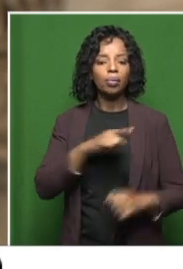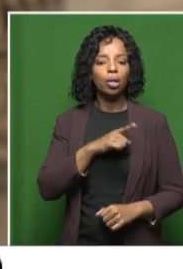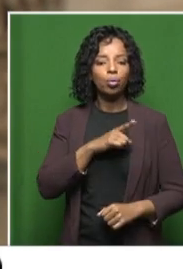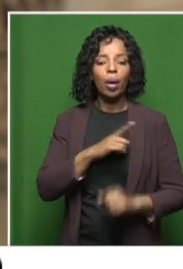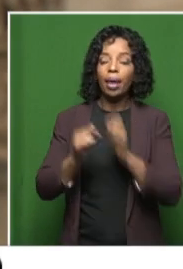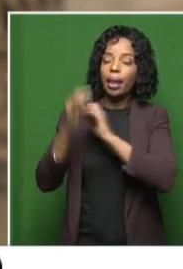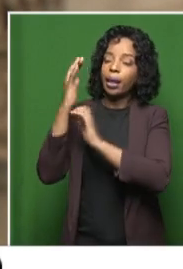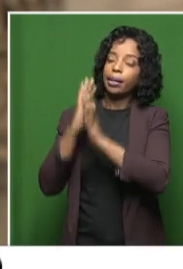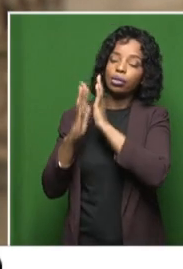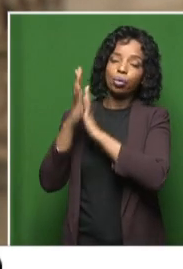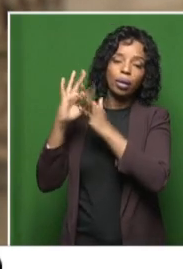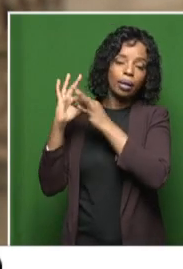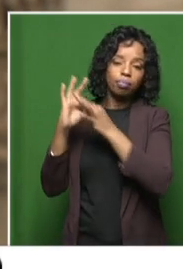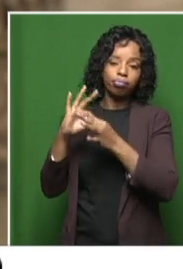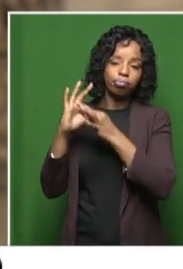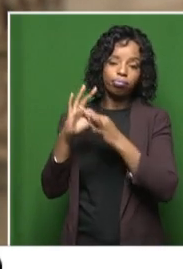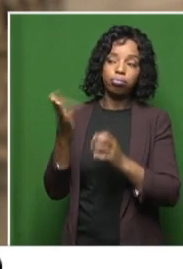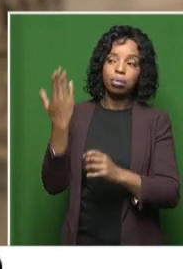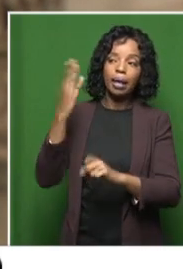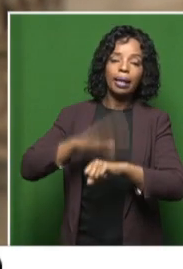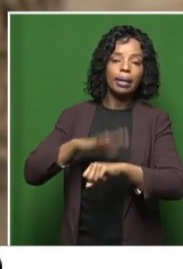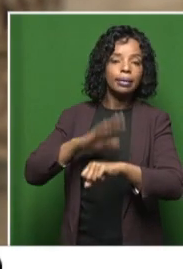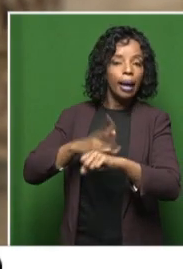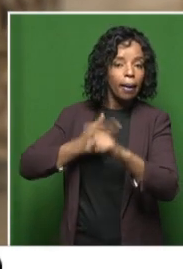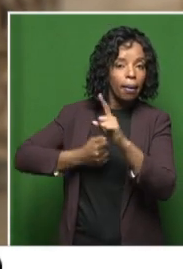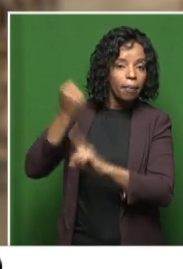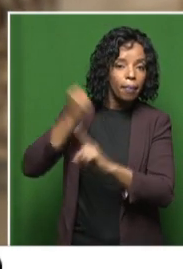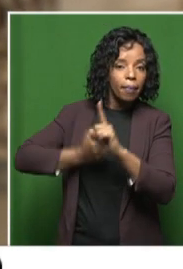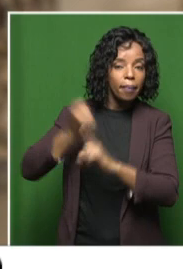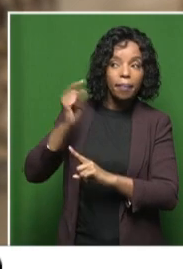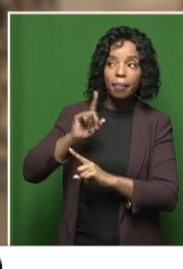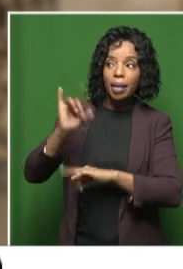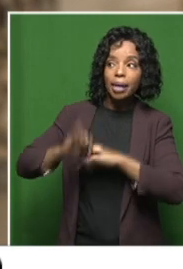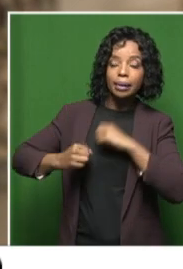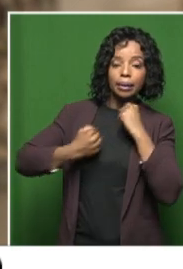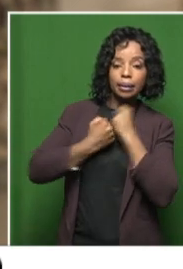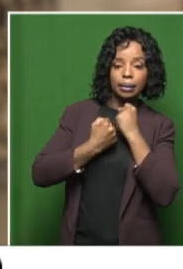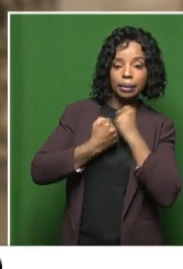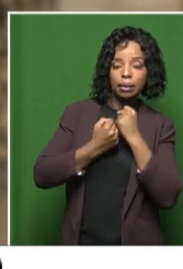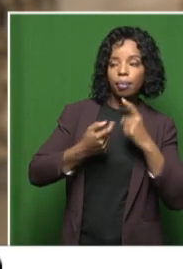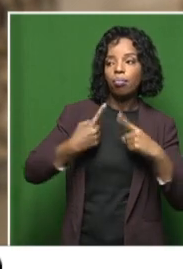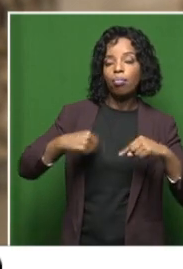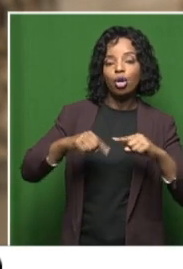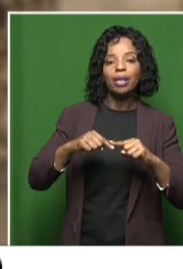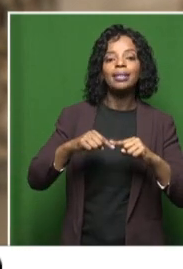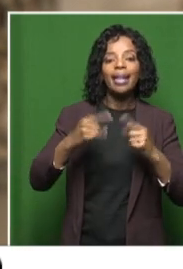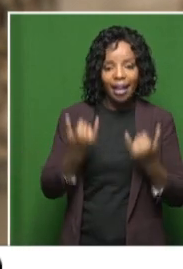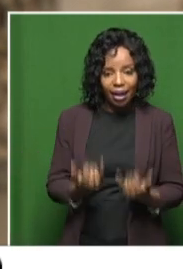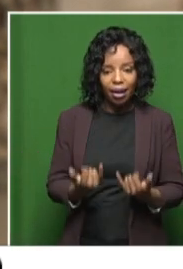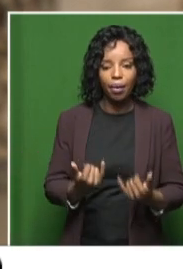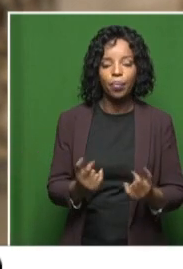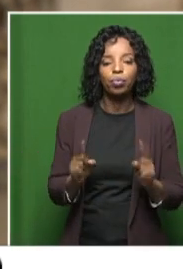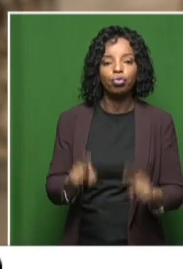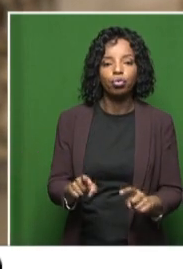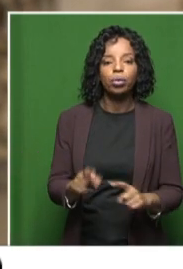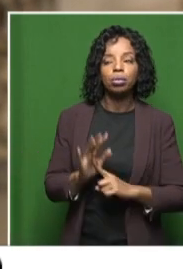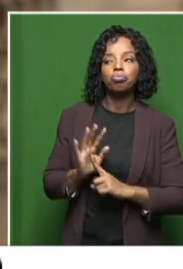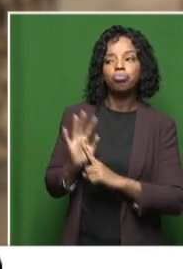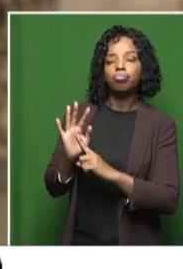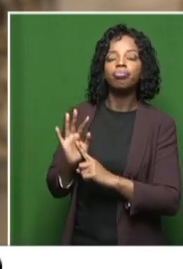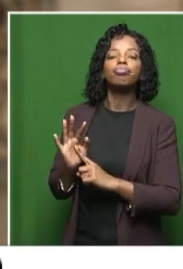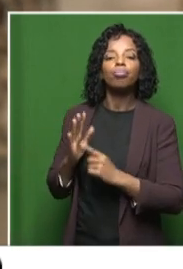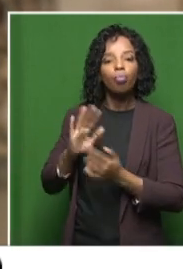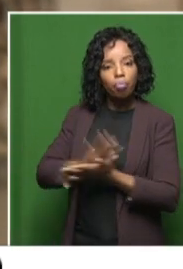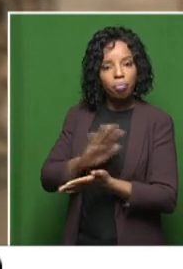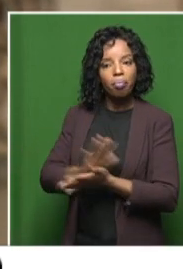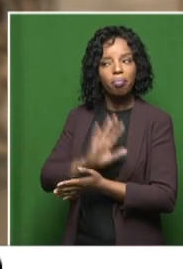had during the liberation struggle and the support that we got should be now bear the fruits of that support and